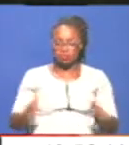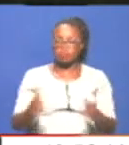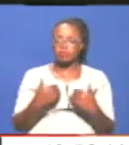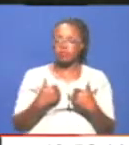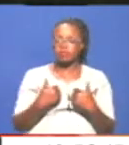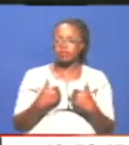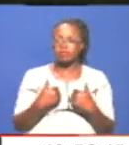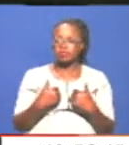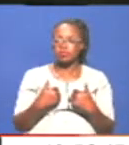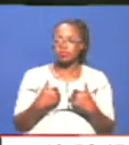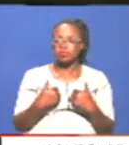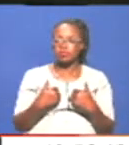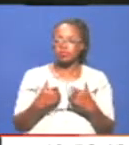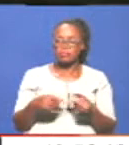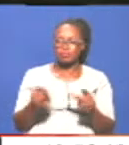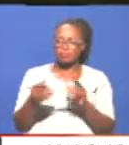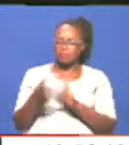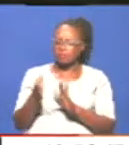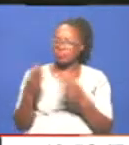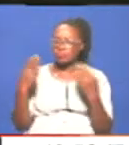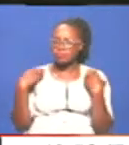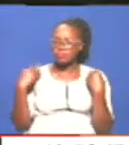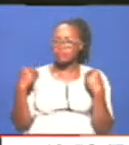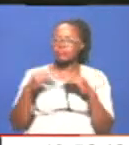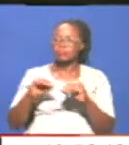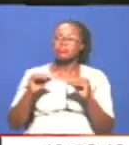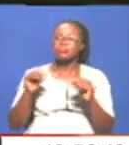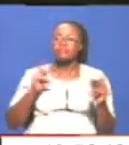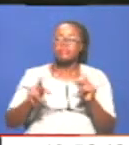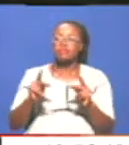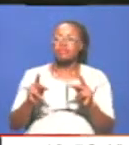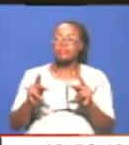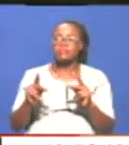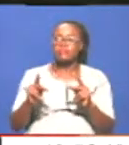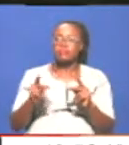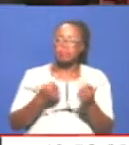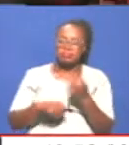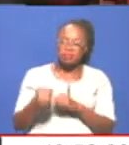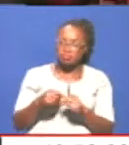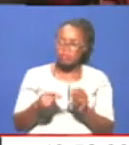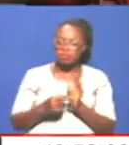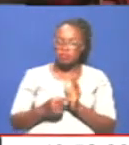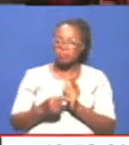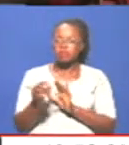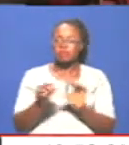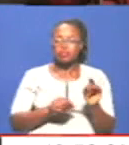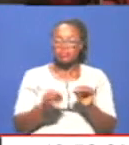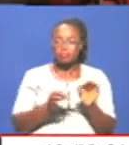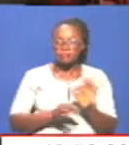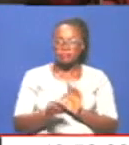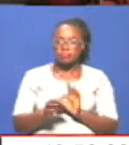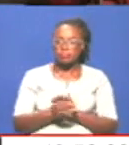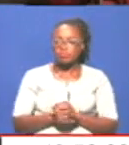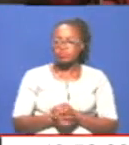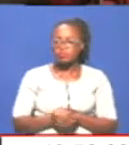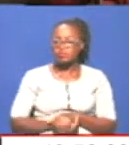know, I will let you play a rapids game and also teach the people every move that you make as you describe that board. And I'll start with you, Masi.